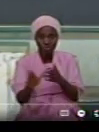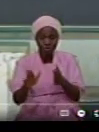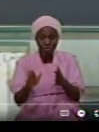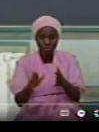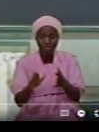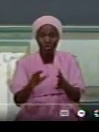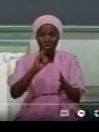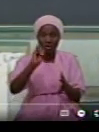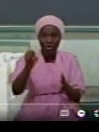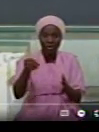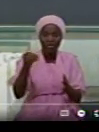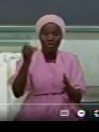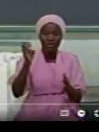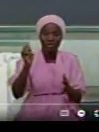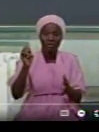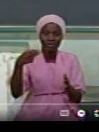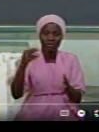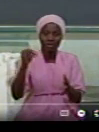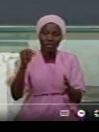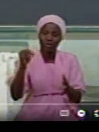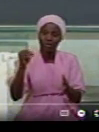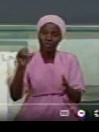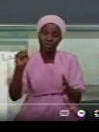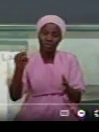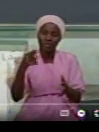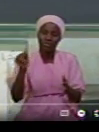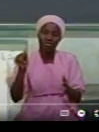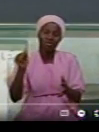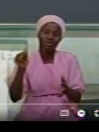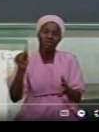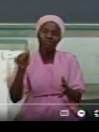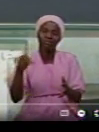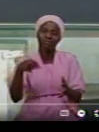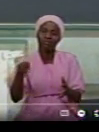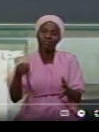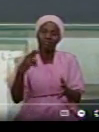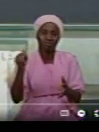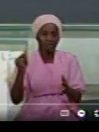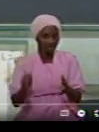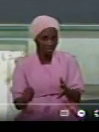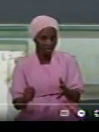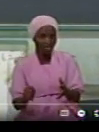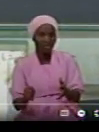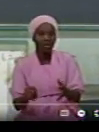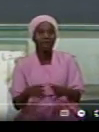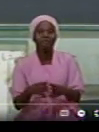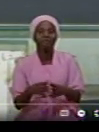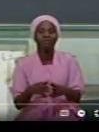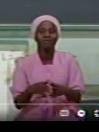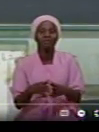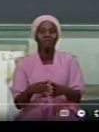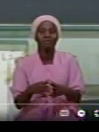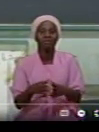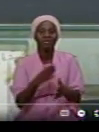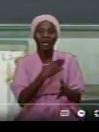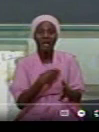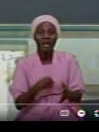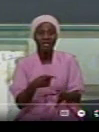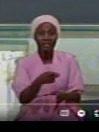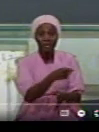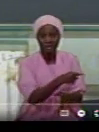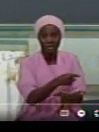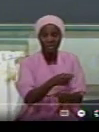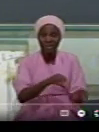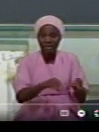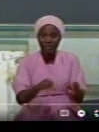Jehoshaphat and the people of Judah. And yet they said, we have believed because the Lord has given us the word. And they